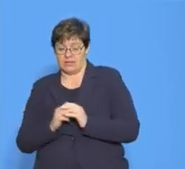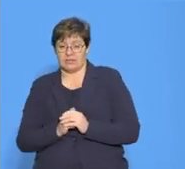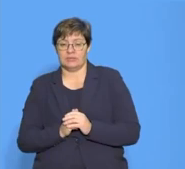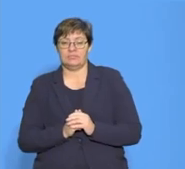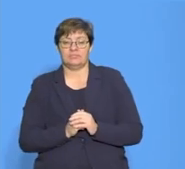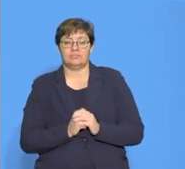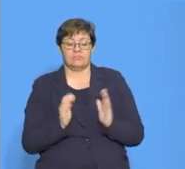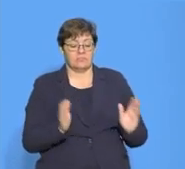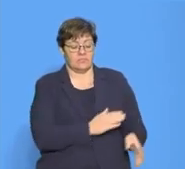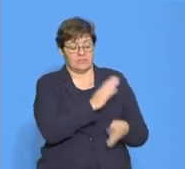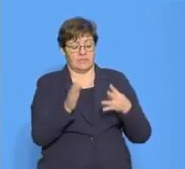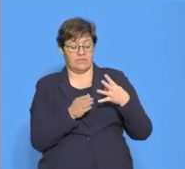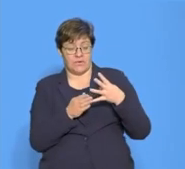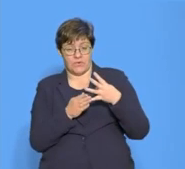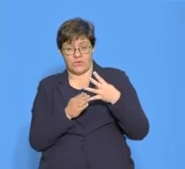terminology.